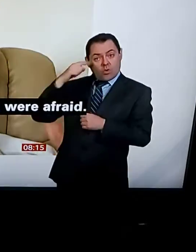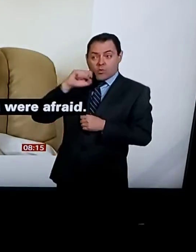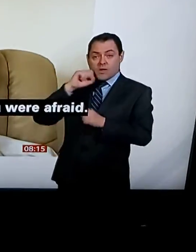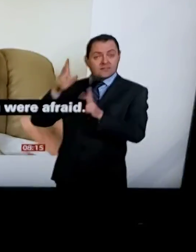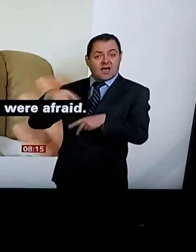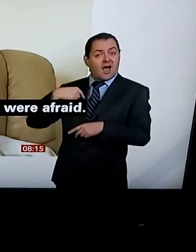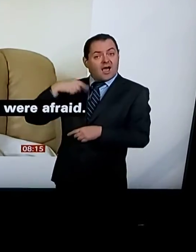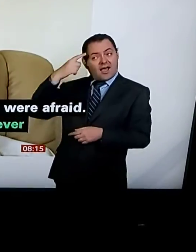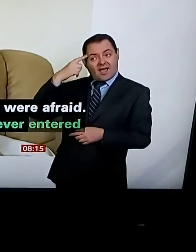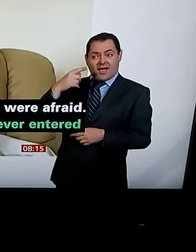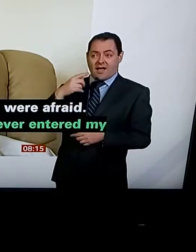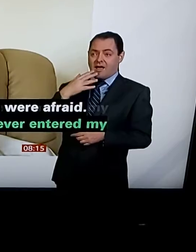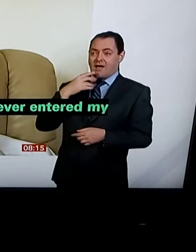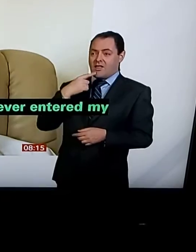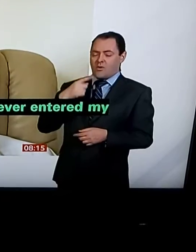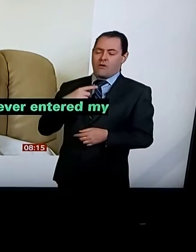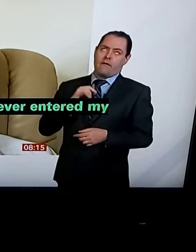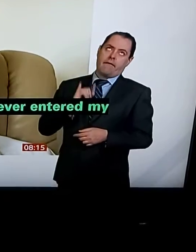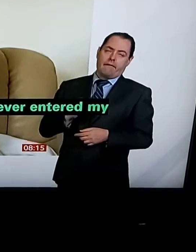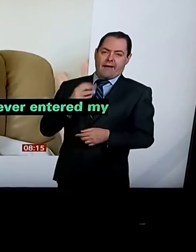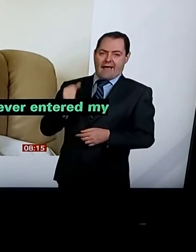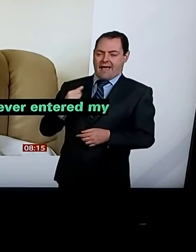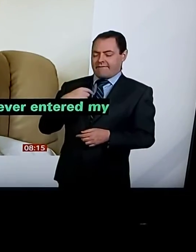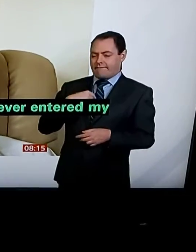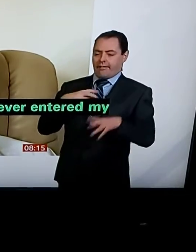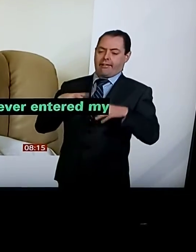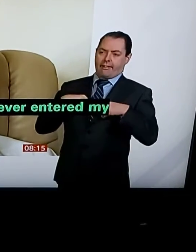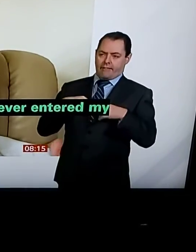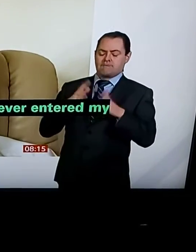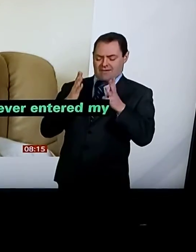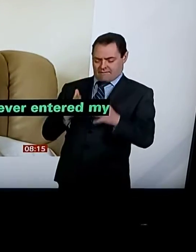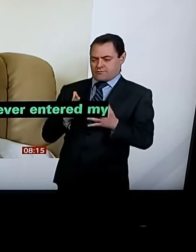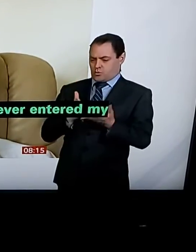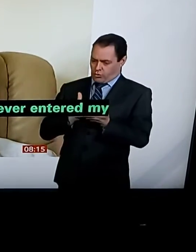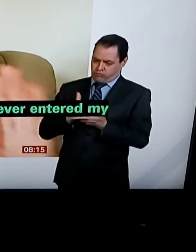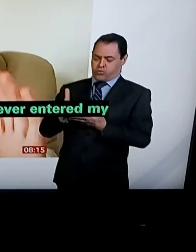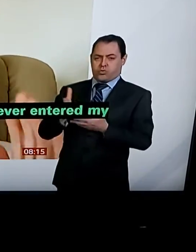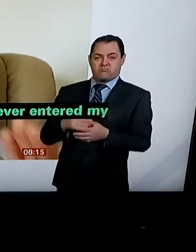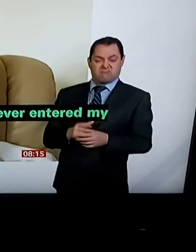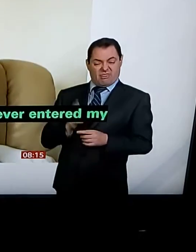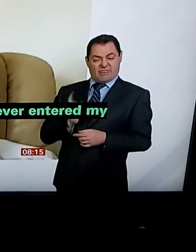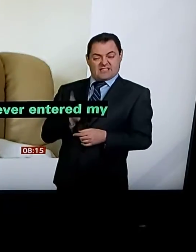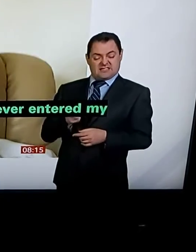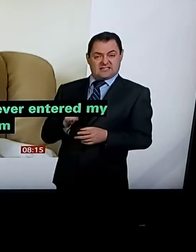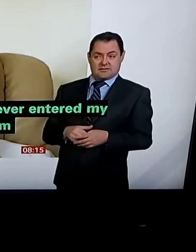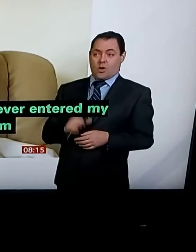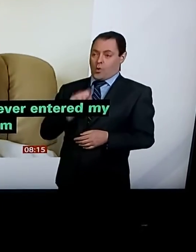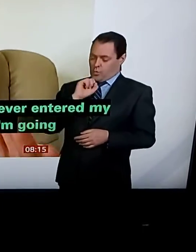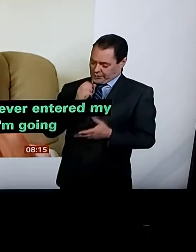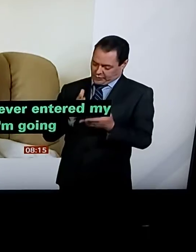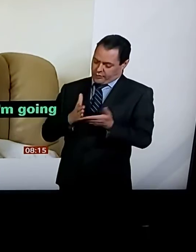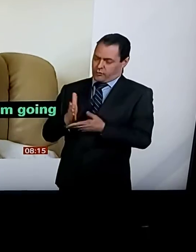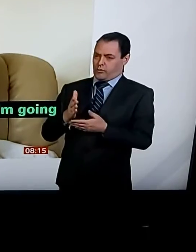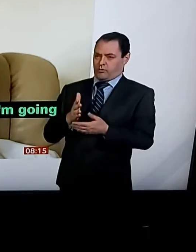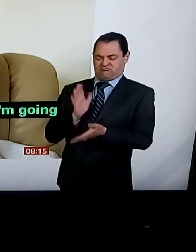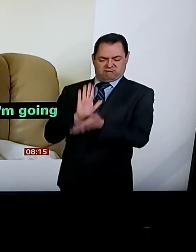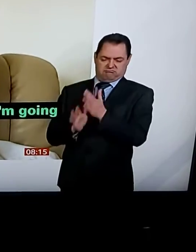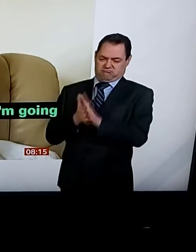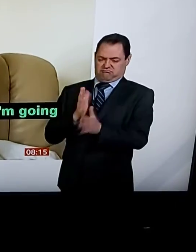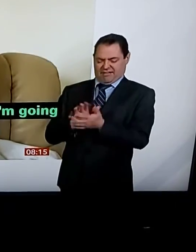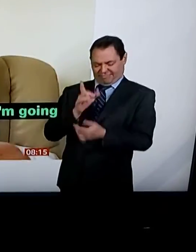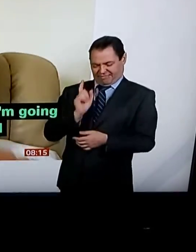just felt, God, I've got this thing. Right, I'm going to get over it. That's it. I will get over it. There is no doubt about